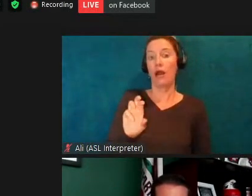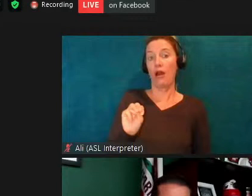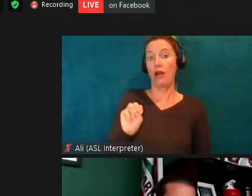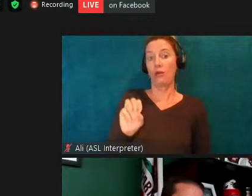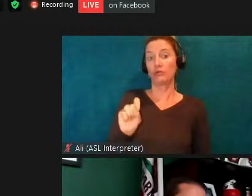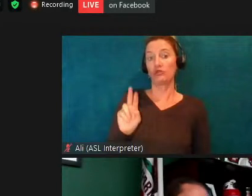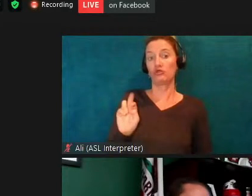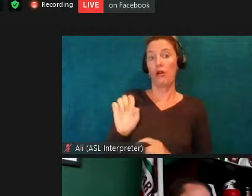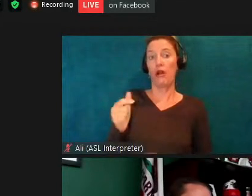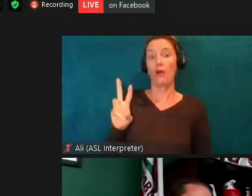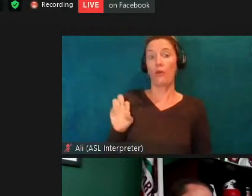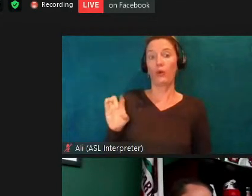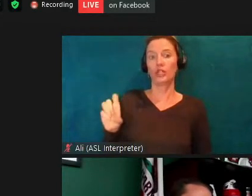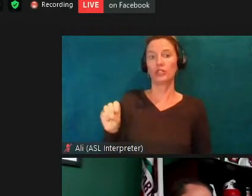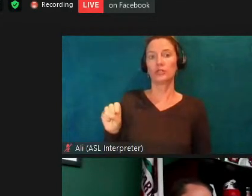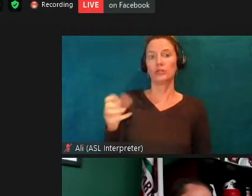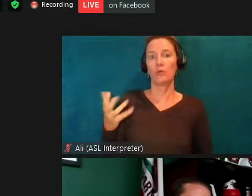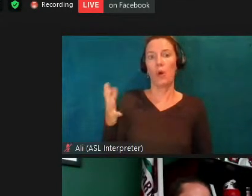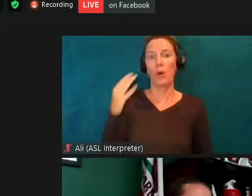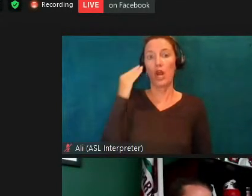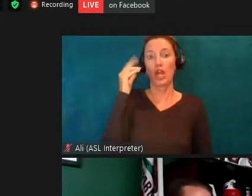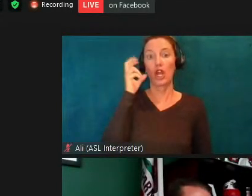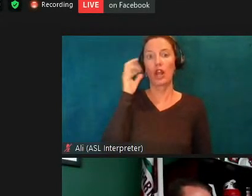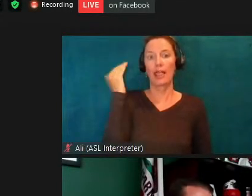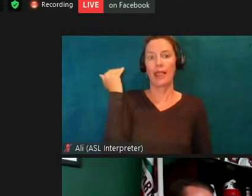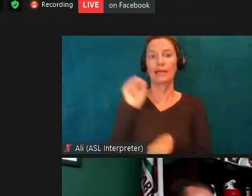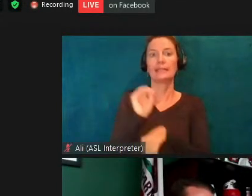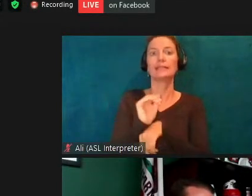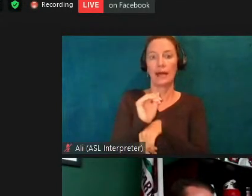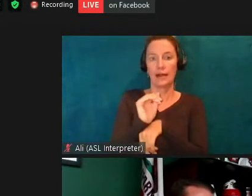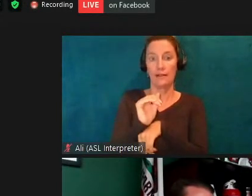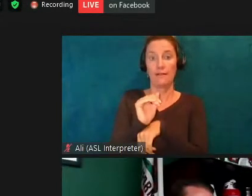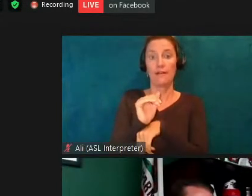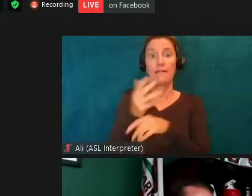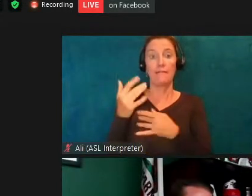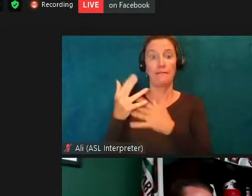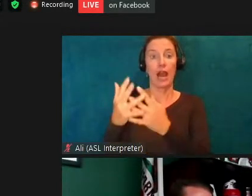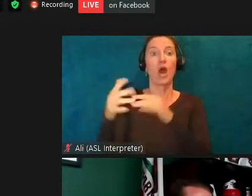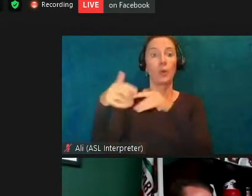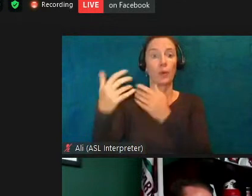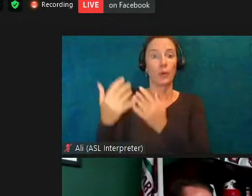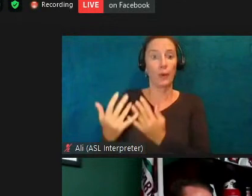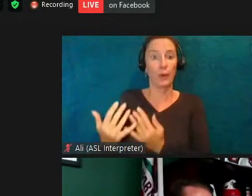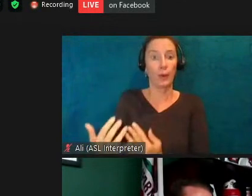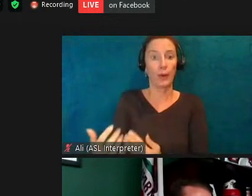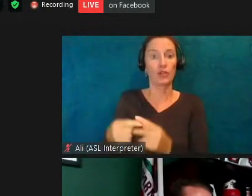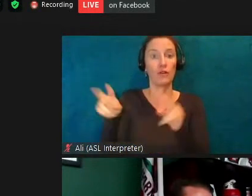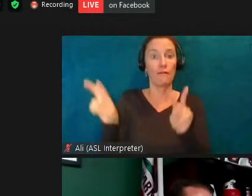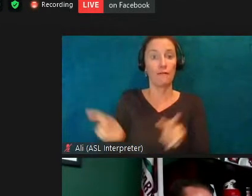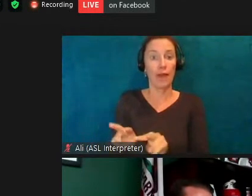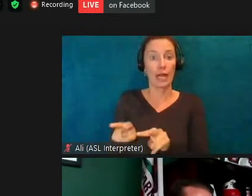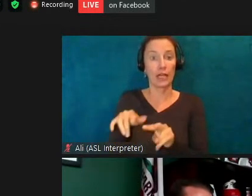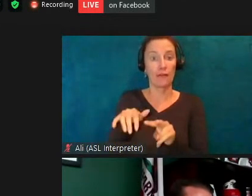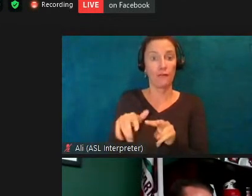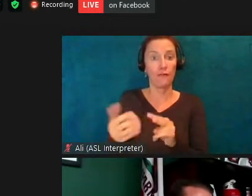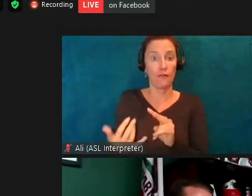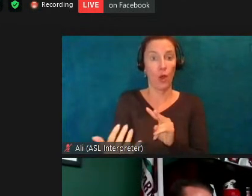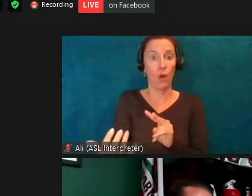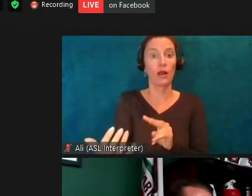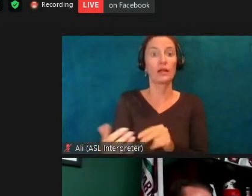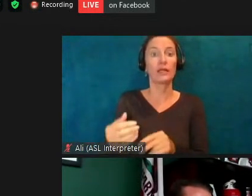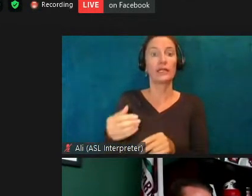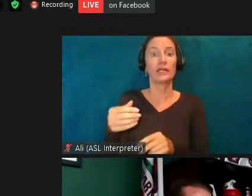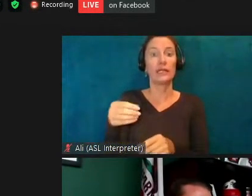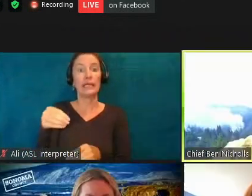you heard last night that the fire had made it down to the valley floor into the grove proper. I'm happy